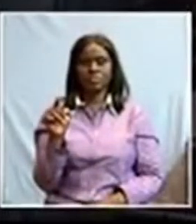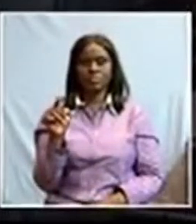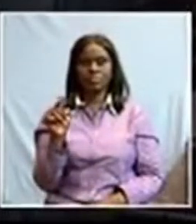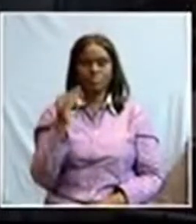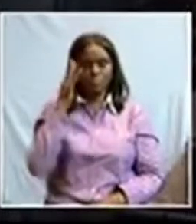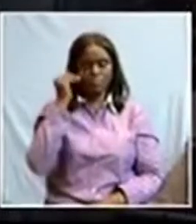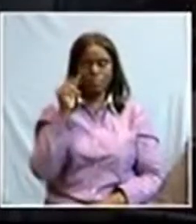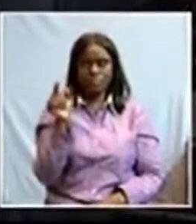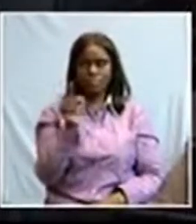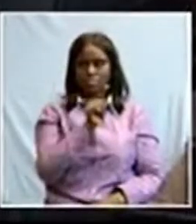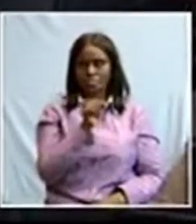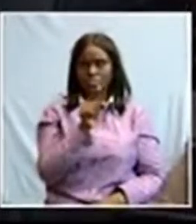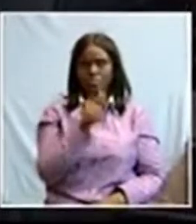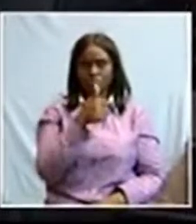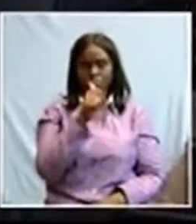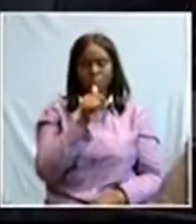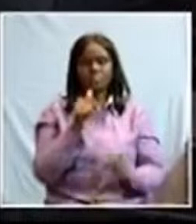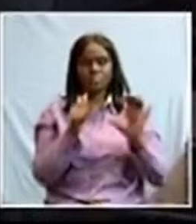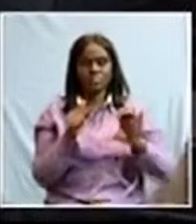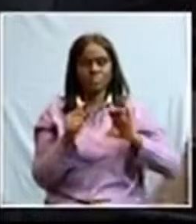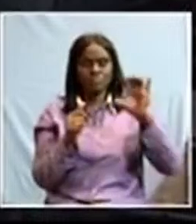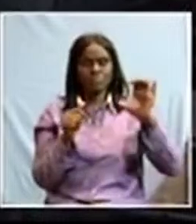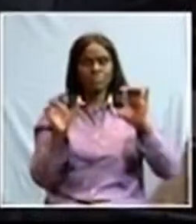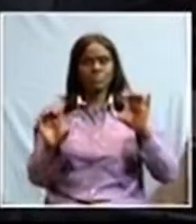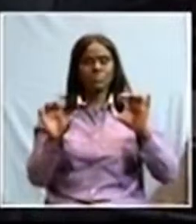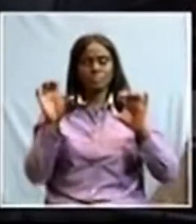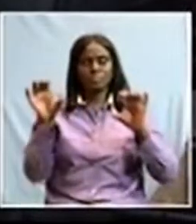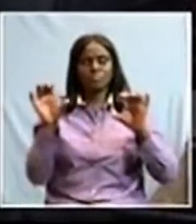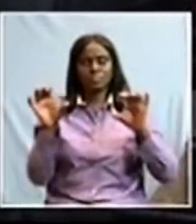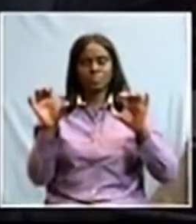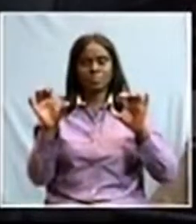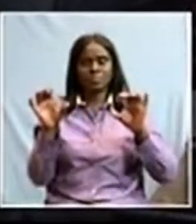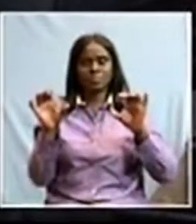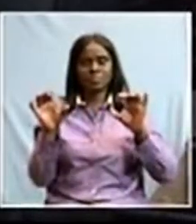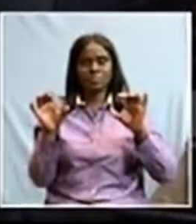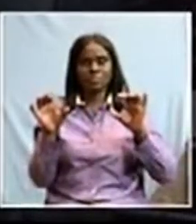why would you be allocating